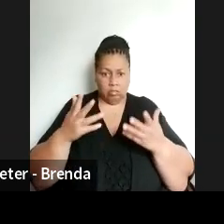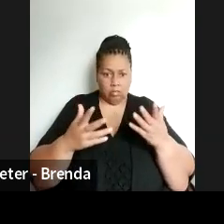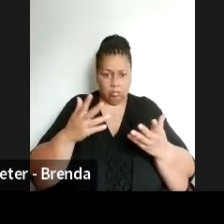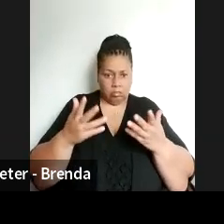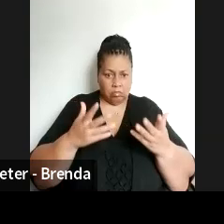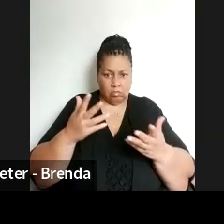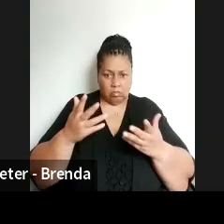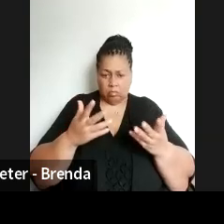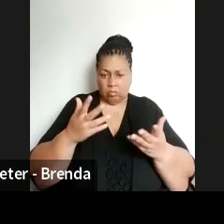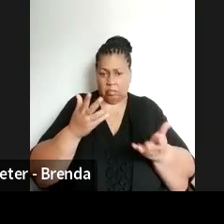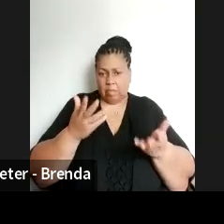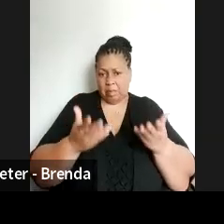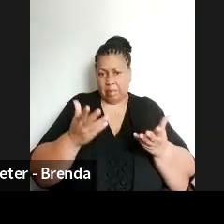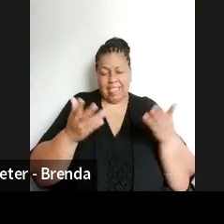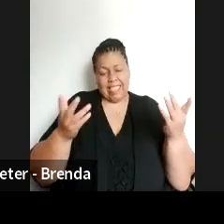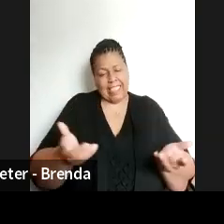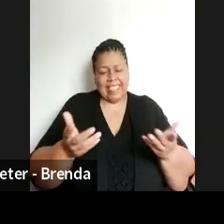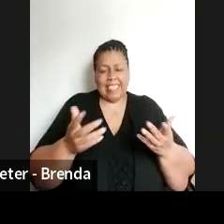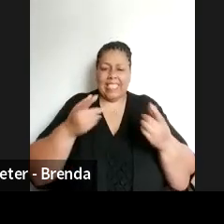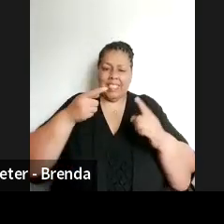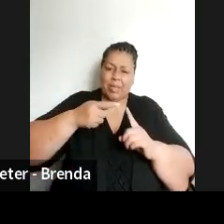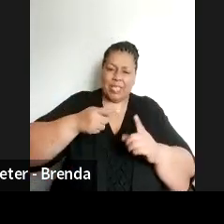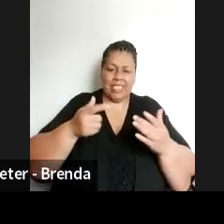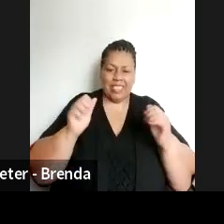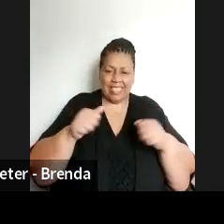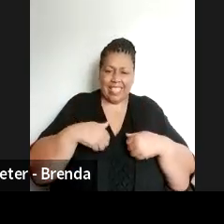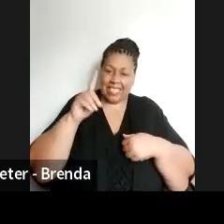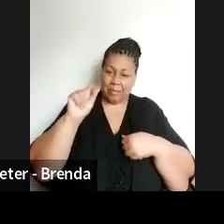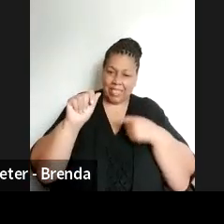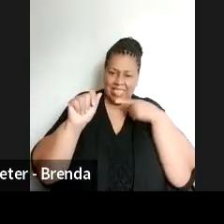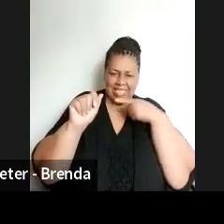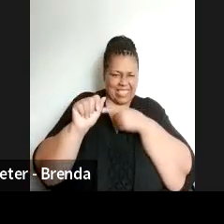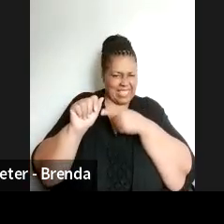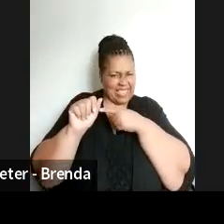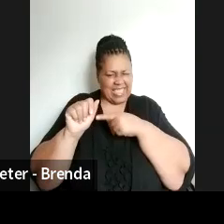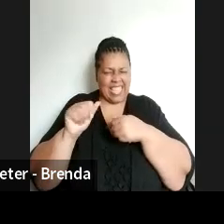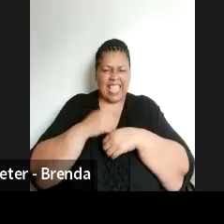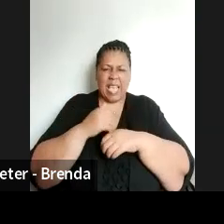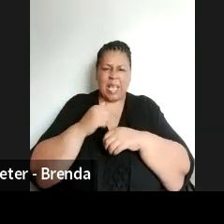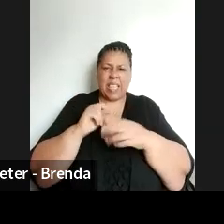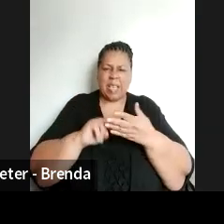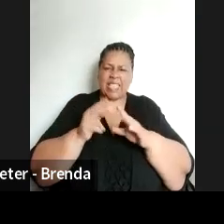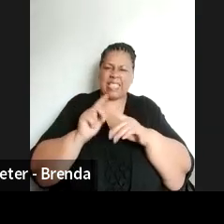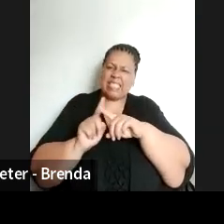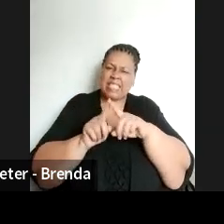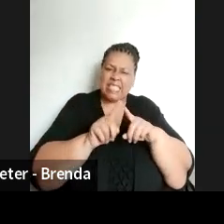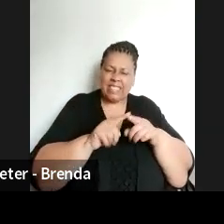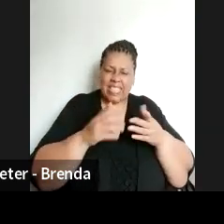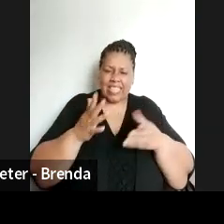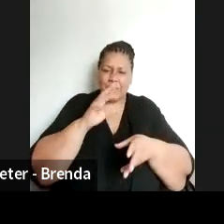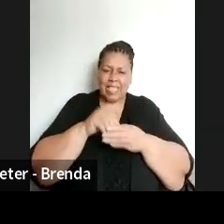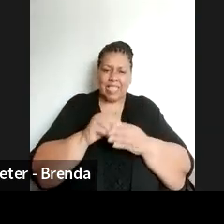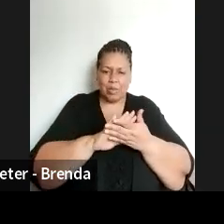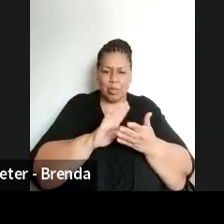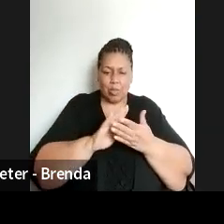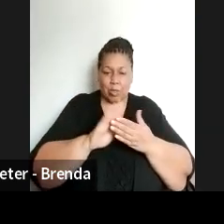like you could say, but not, see, the thing is, you can say disability, but that means separate things in the school. So like being in the resource room in Gen